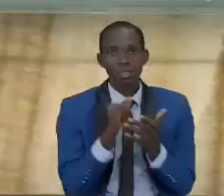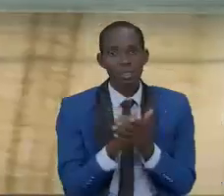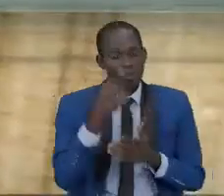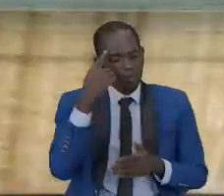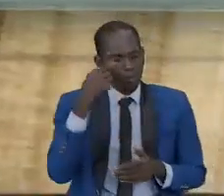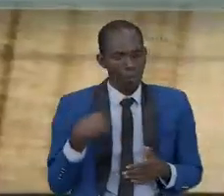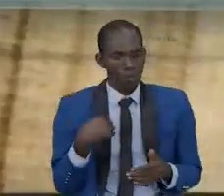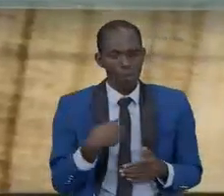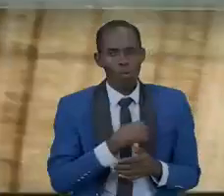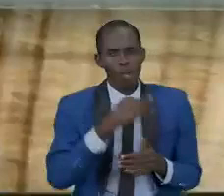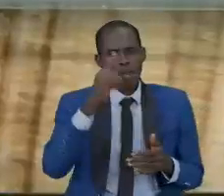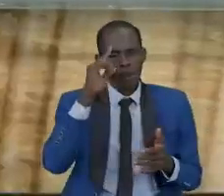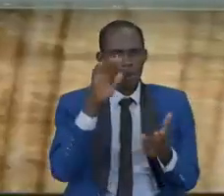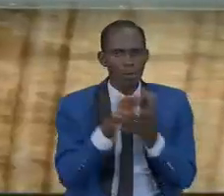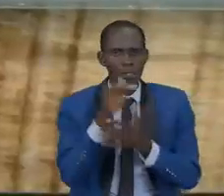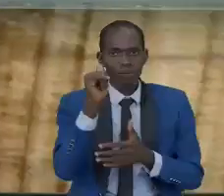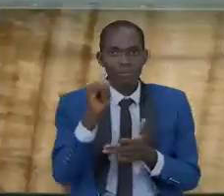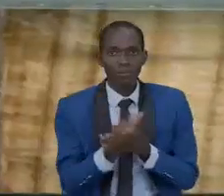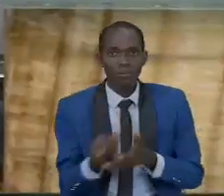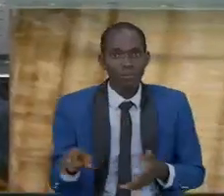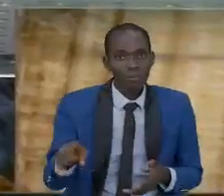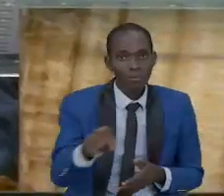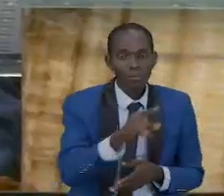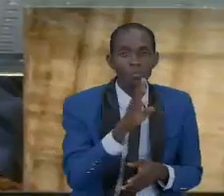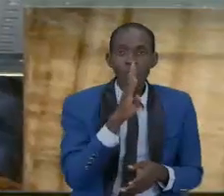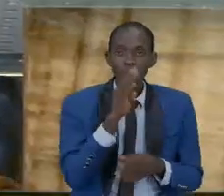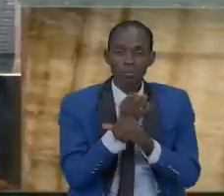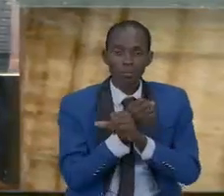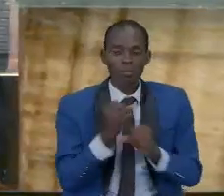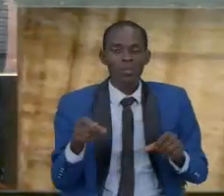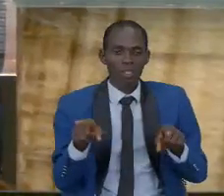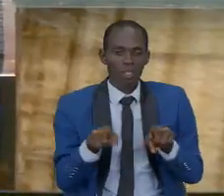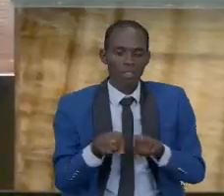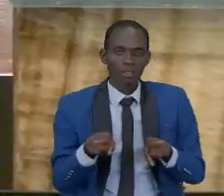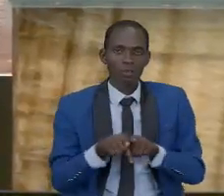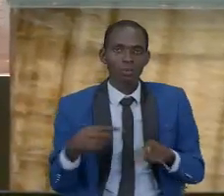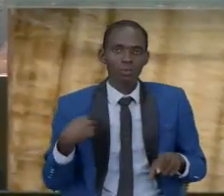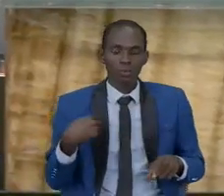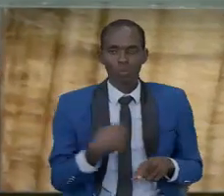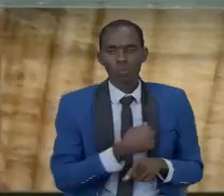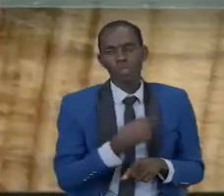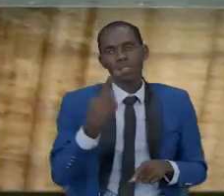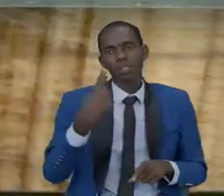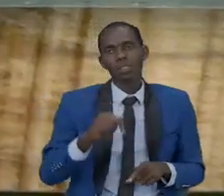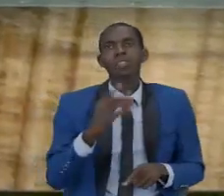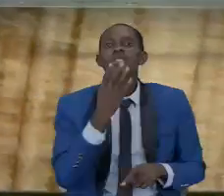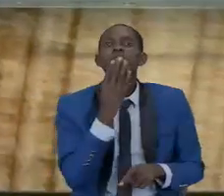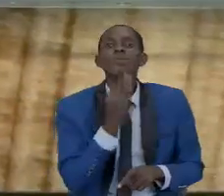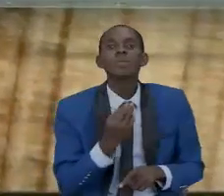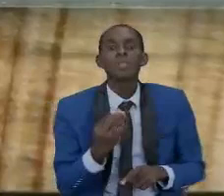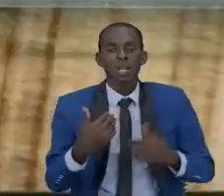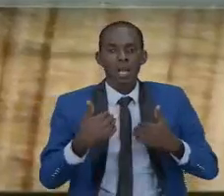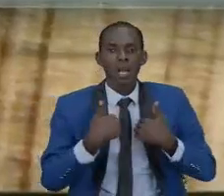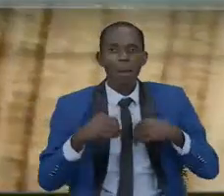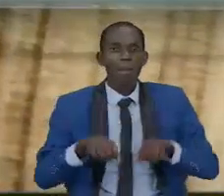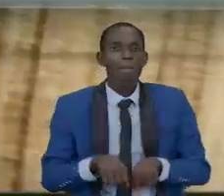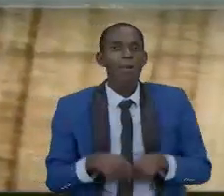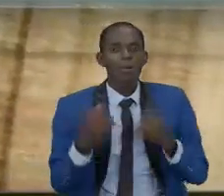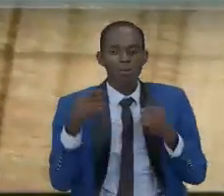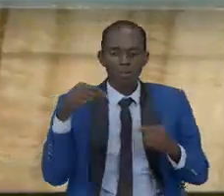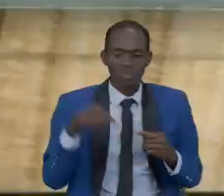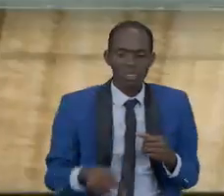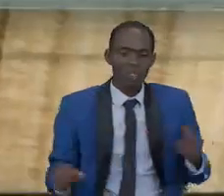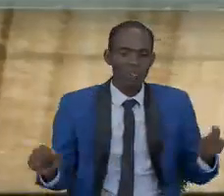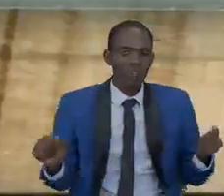believe that they were the same even as us the Jews he had broken down he had